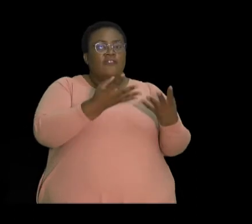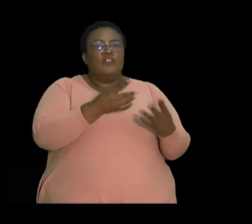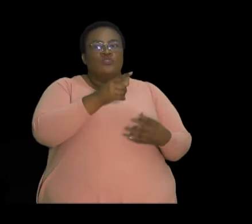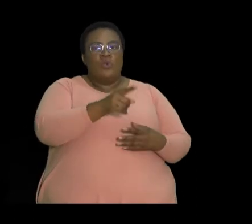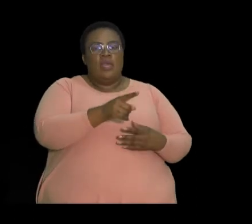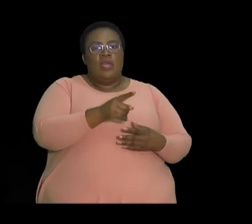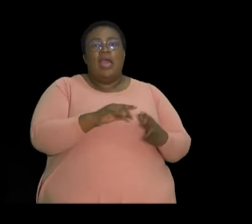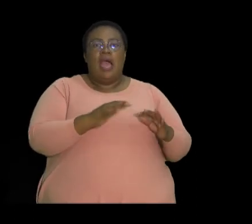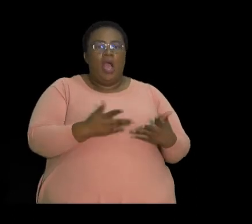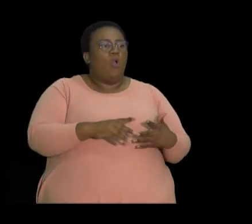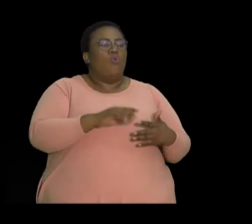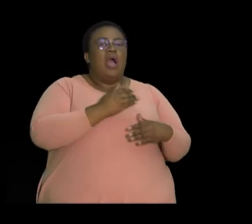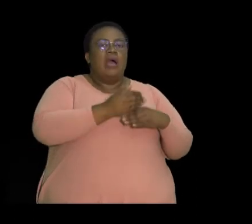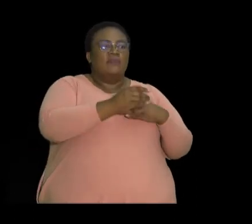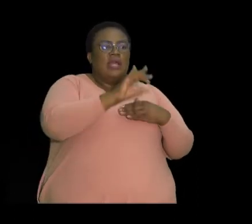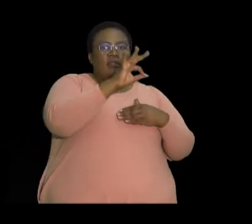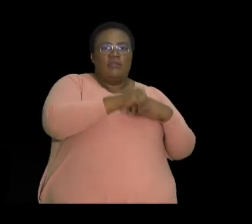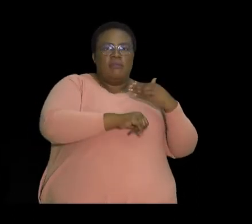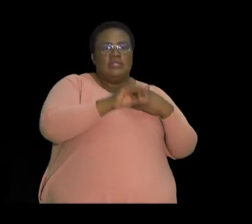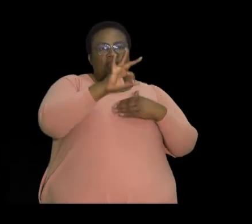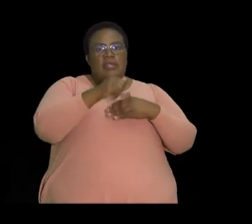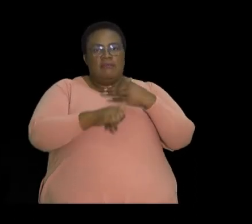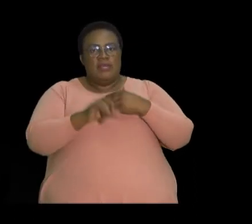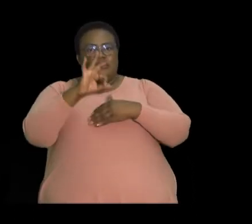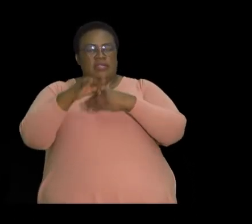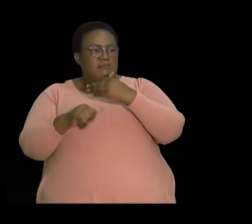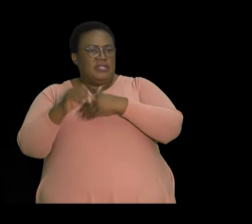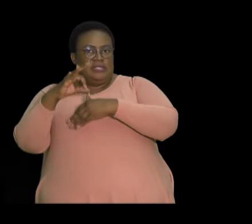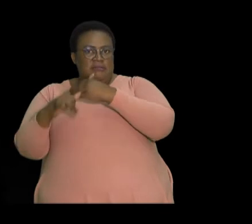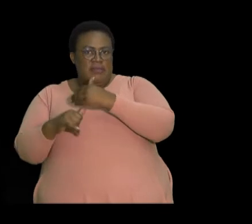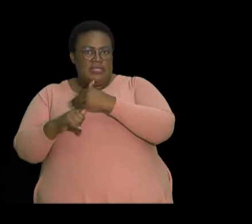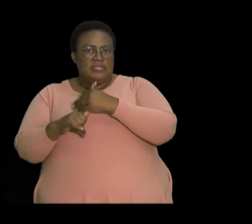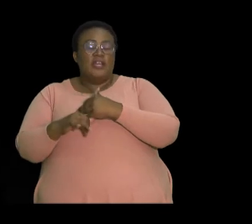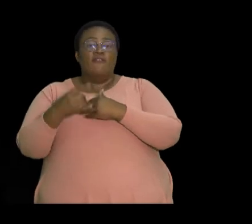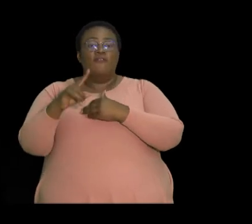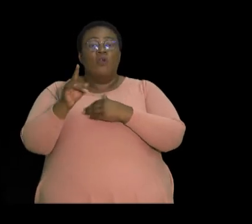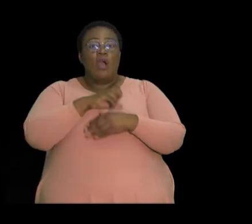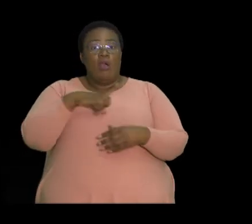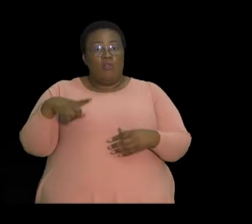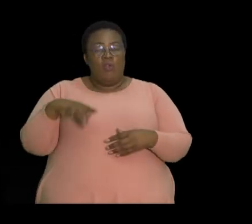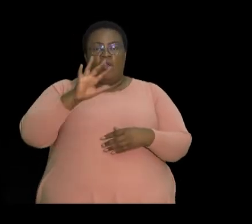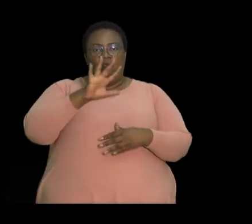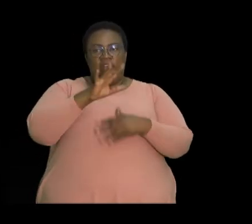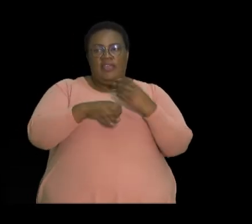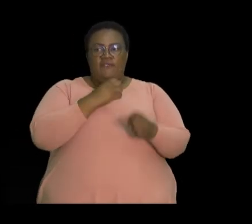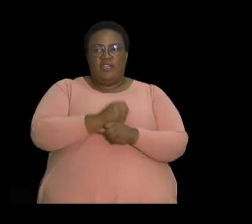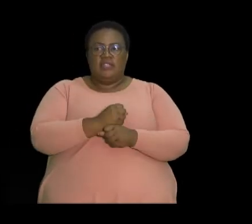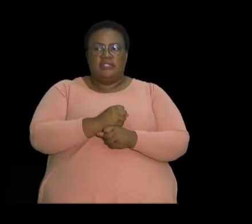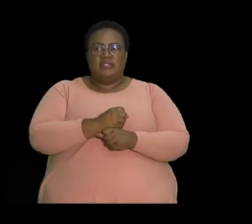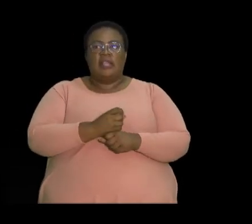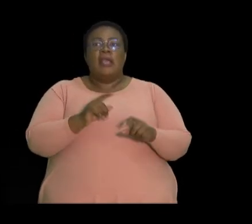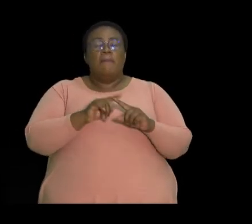her on a quarterly basis in a year for 5 years, right? But she is not